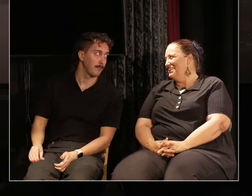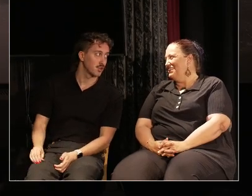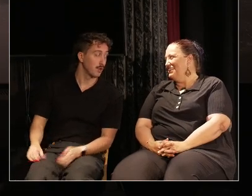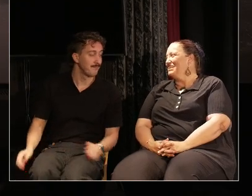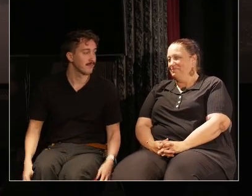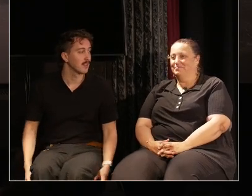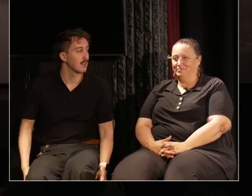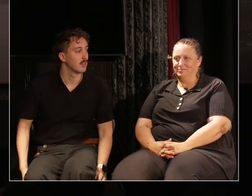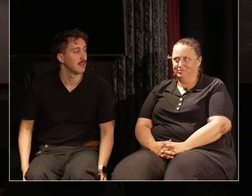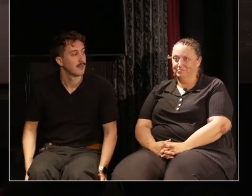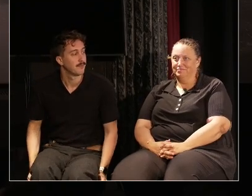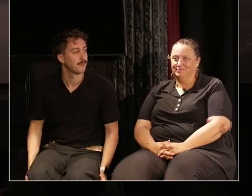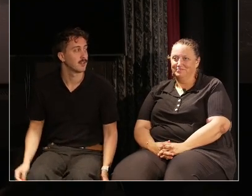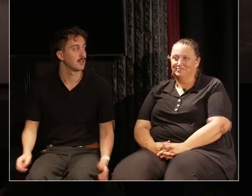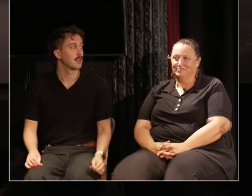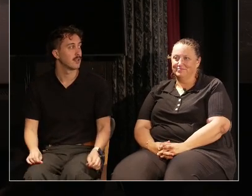I think